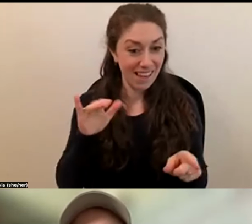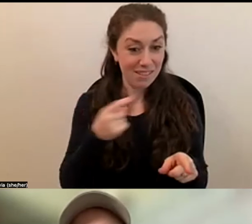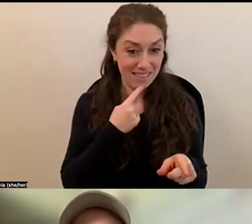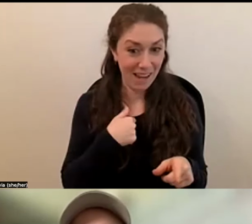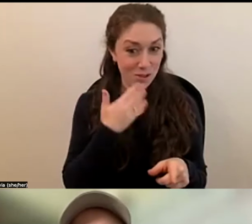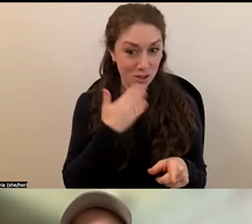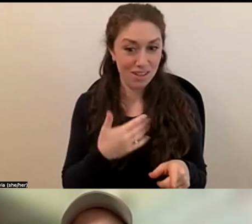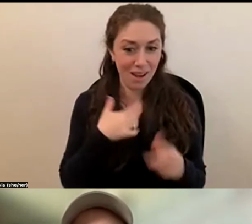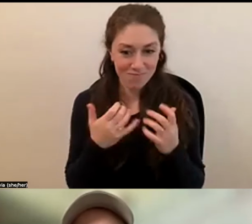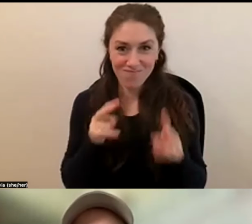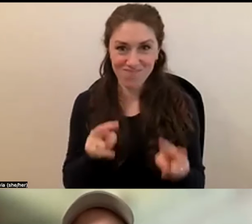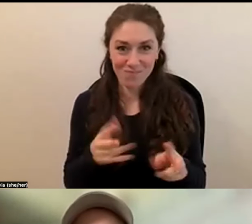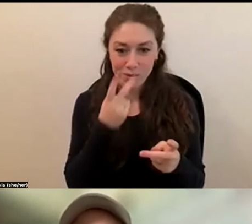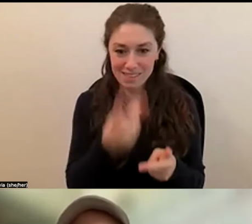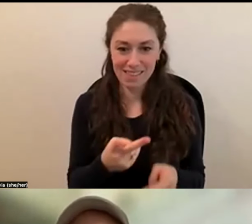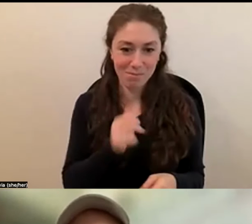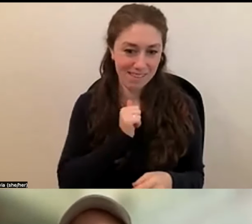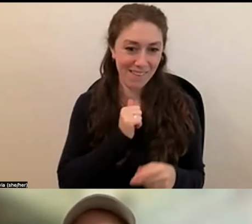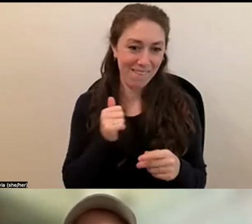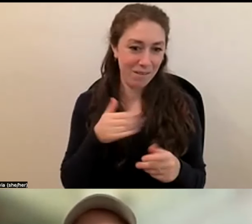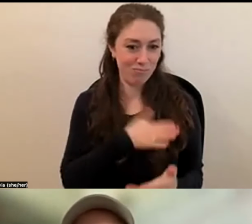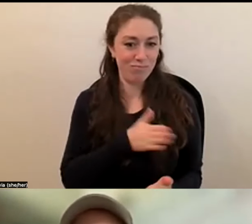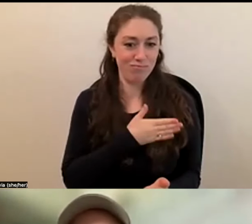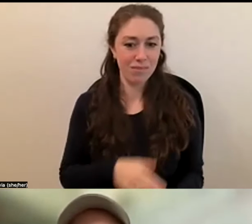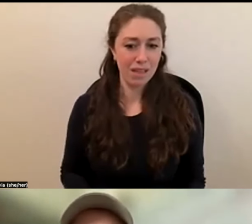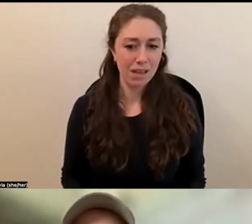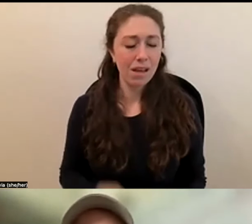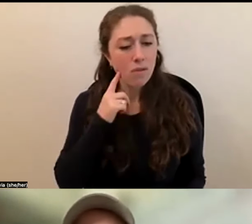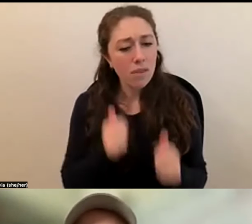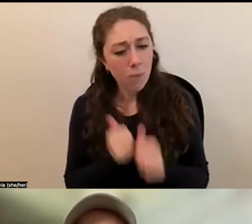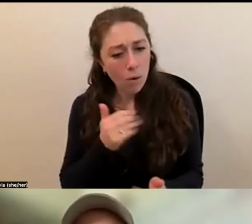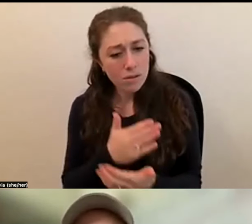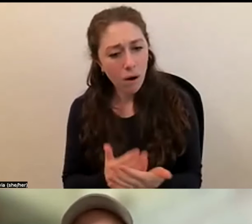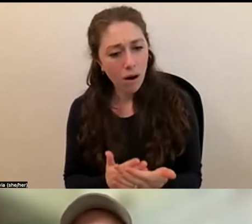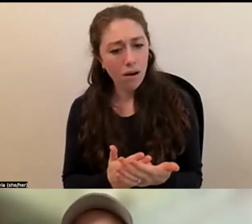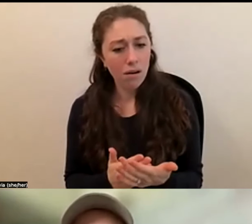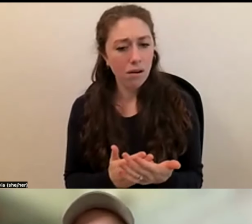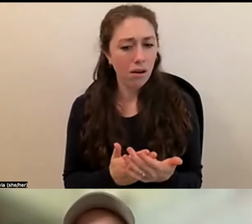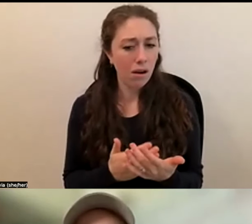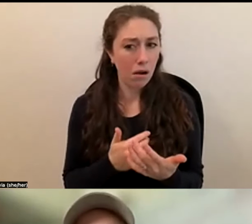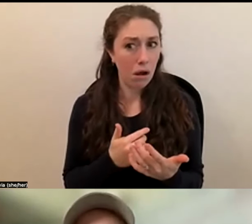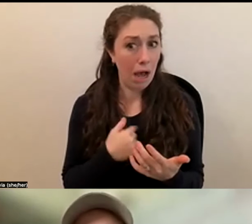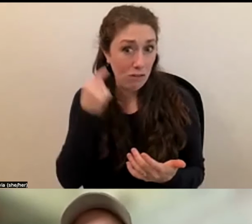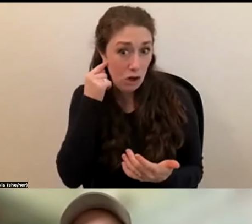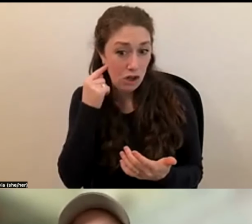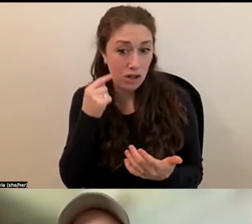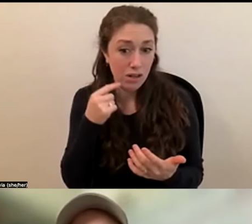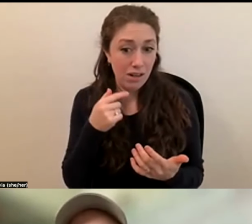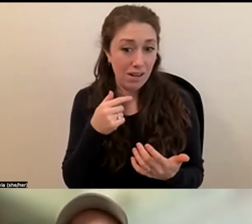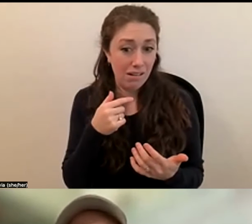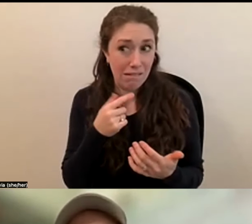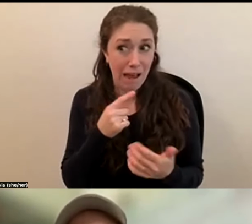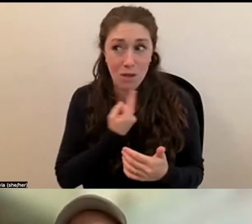get some footage on that. But for the most part, I'm supposed to be the only one that I've heard of that can actually sing and play like my